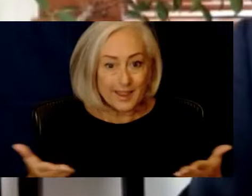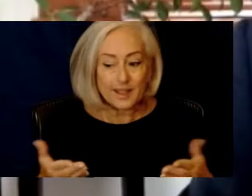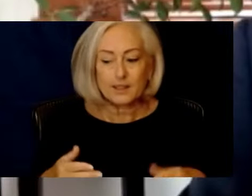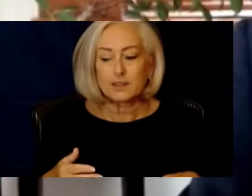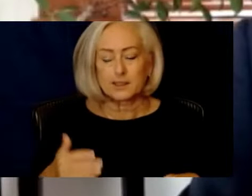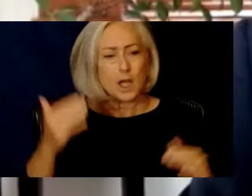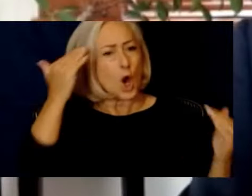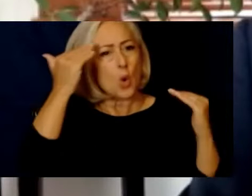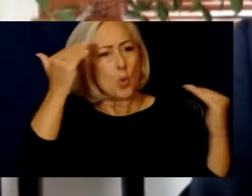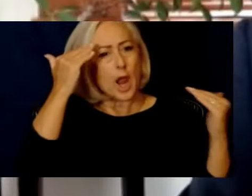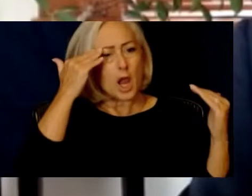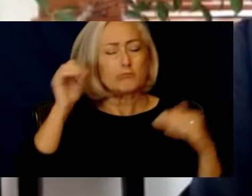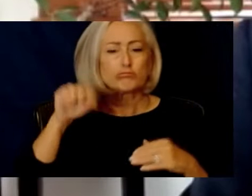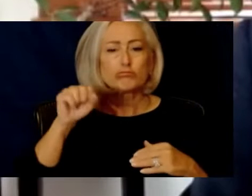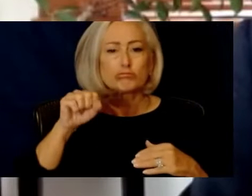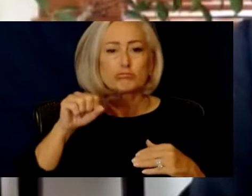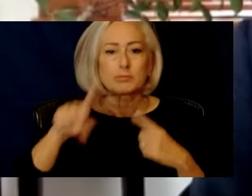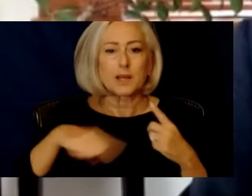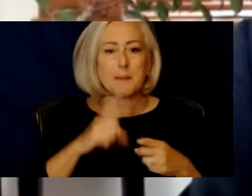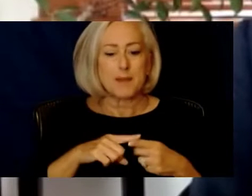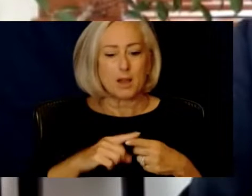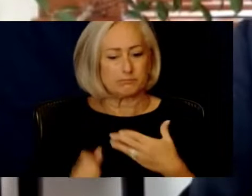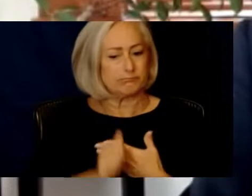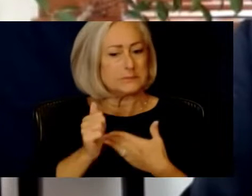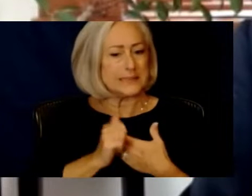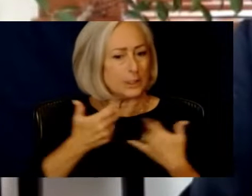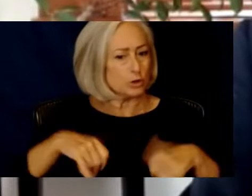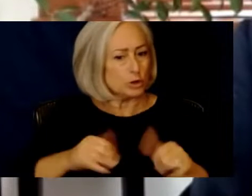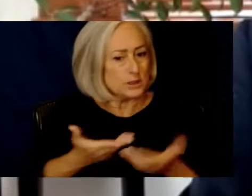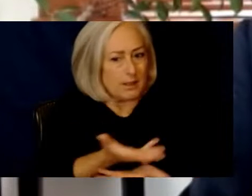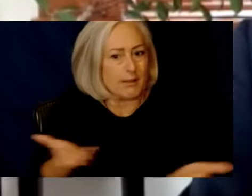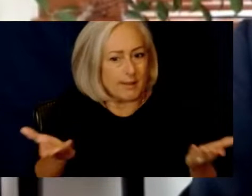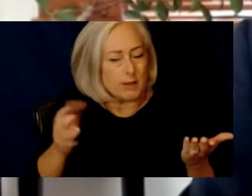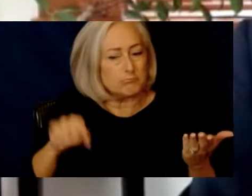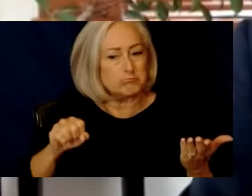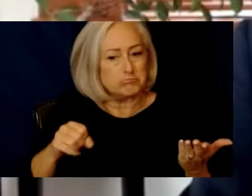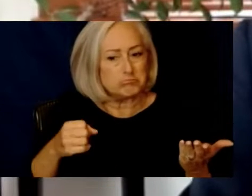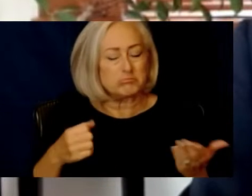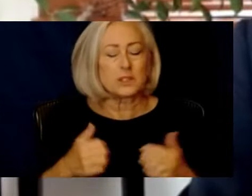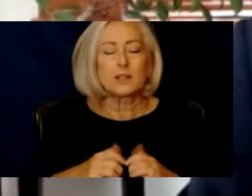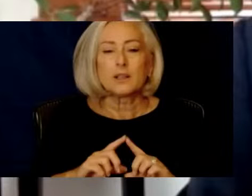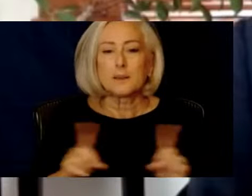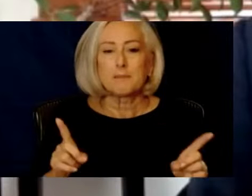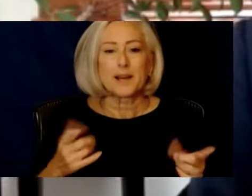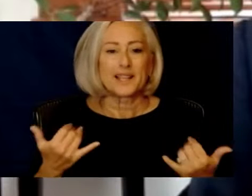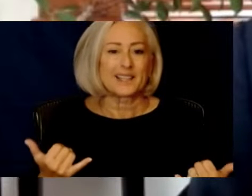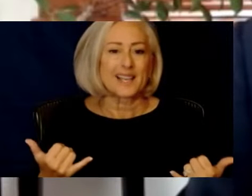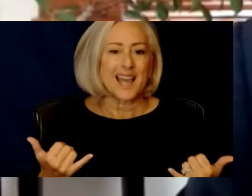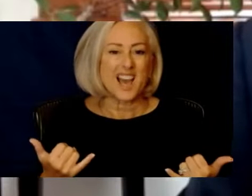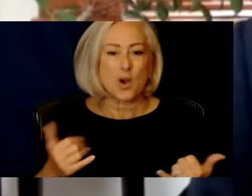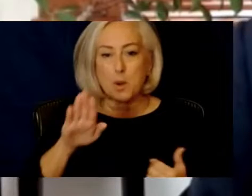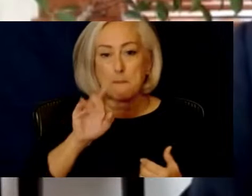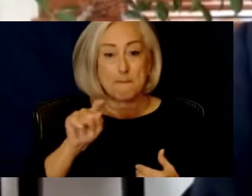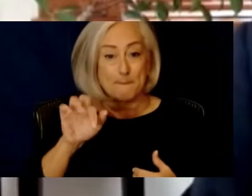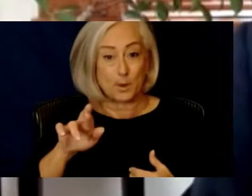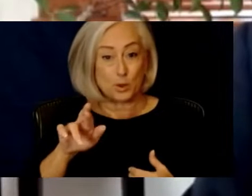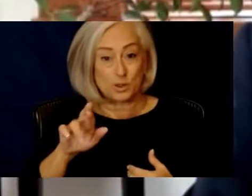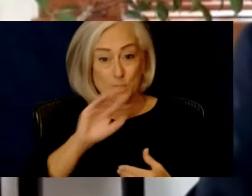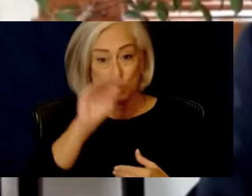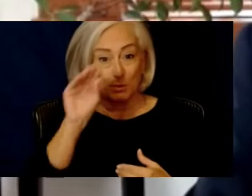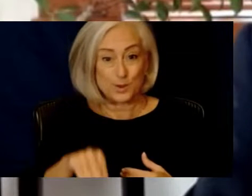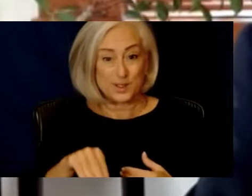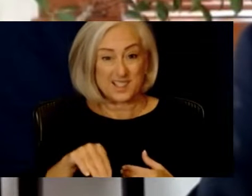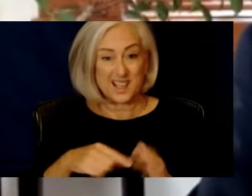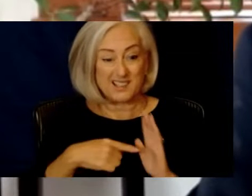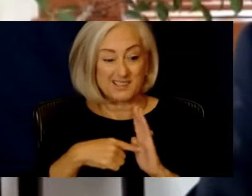certainly, of the inherent dangers that are still present with COVID, but I would say our booster rates are probably reflective of the rest of